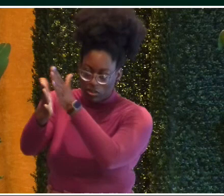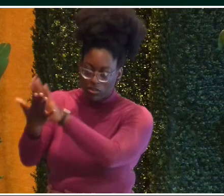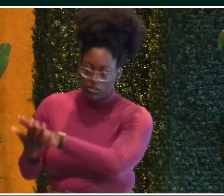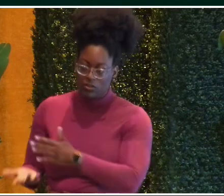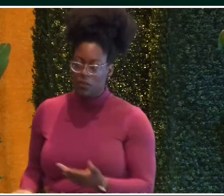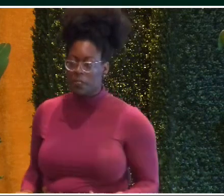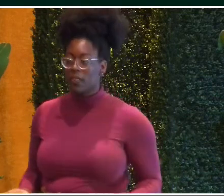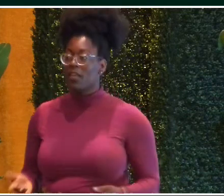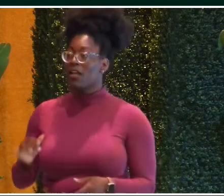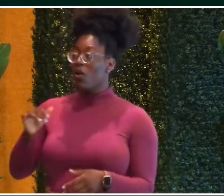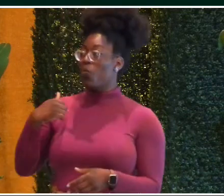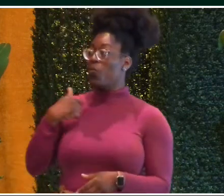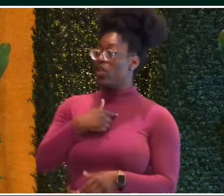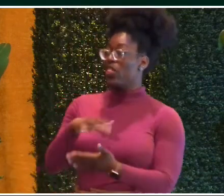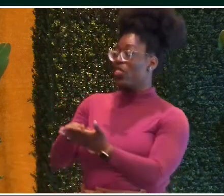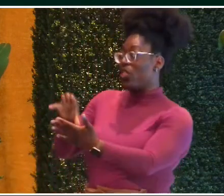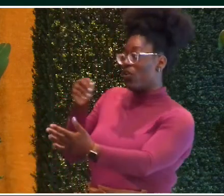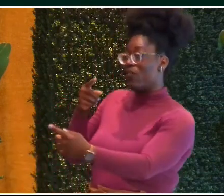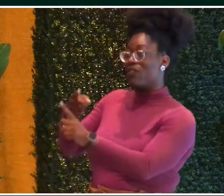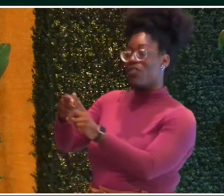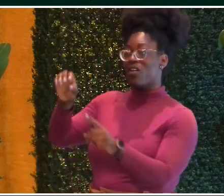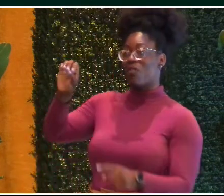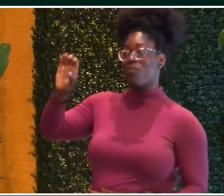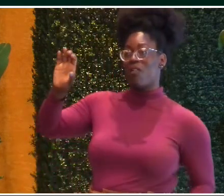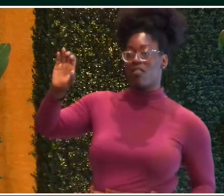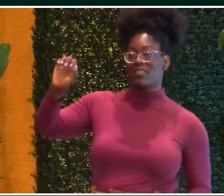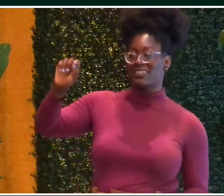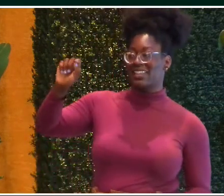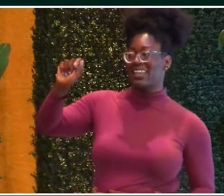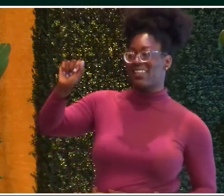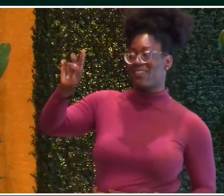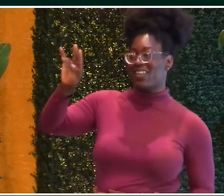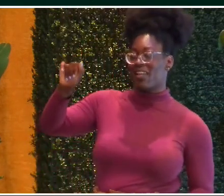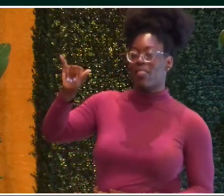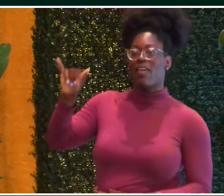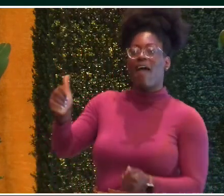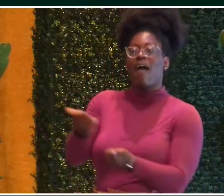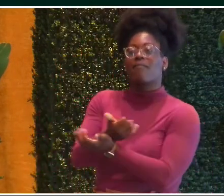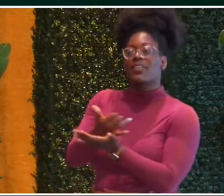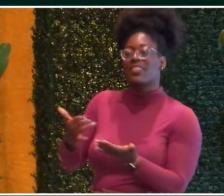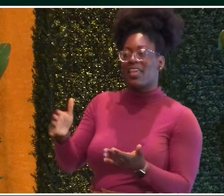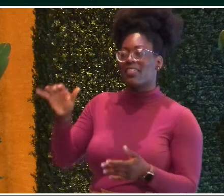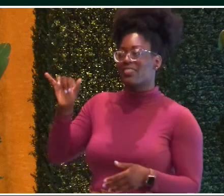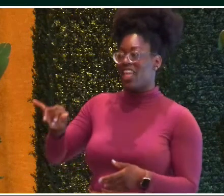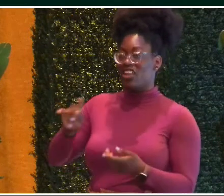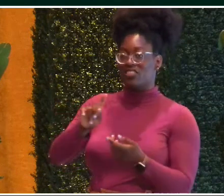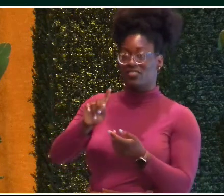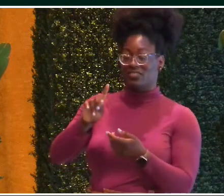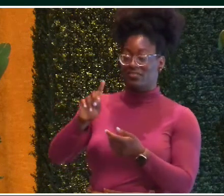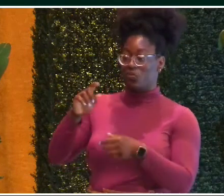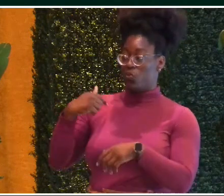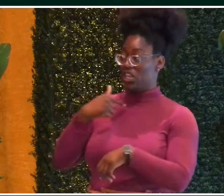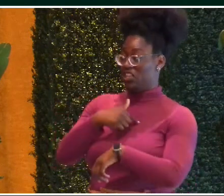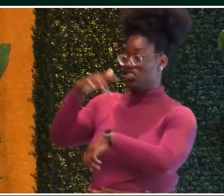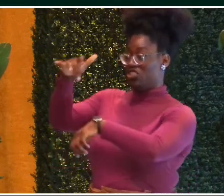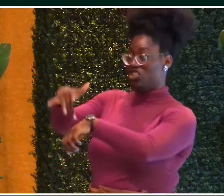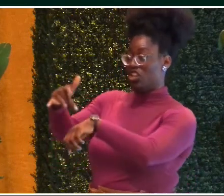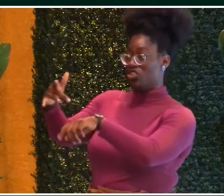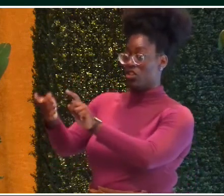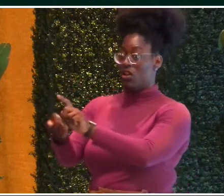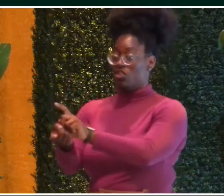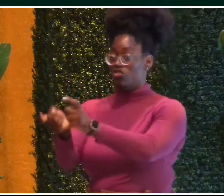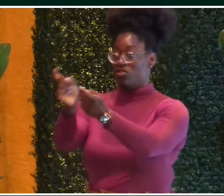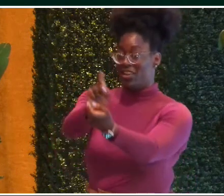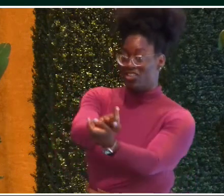changes us. That's the only actual truth, is that there will be change. The second is you will die. Right? So that